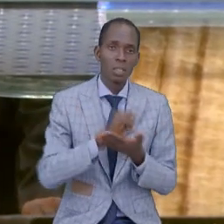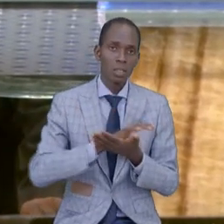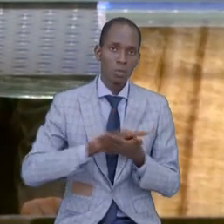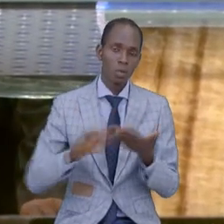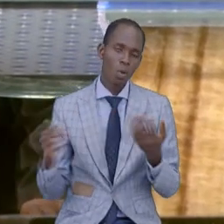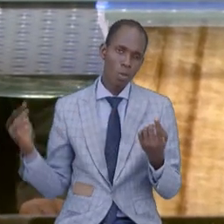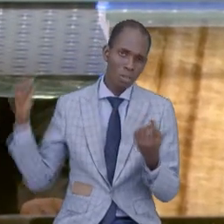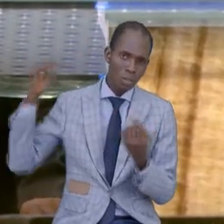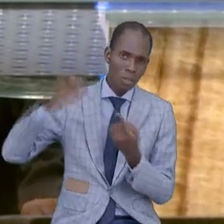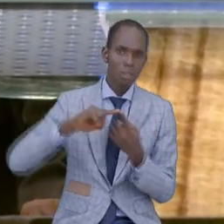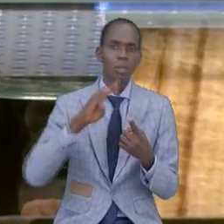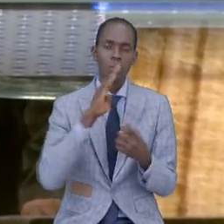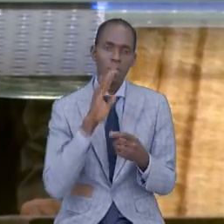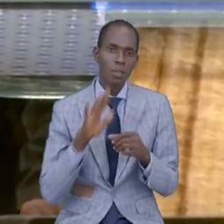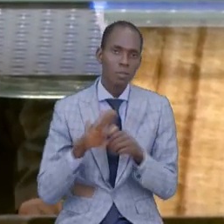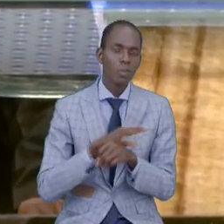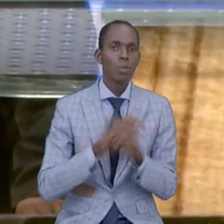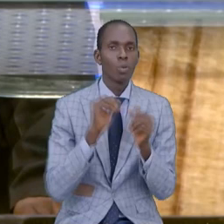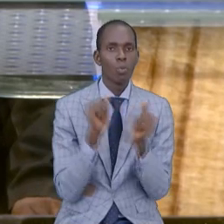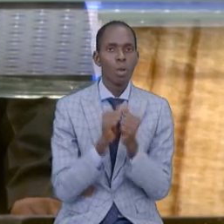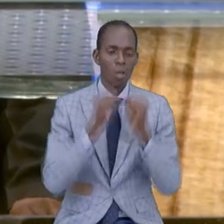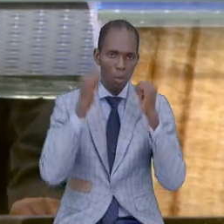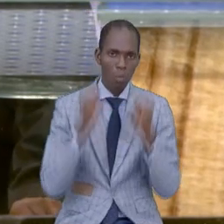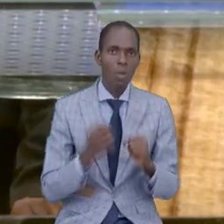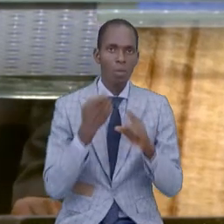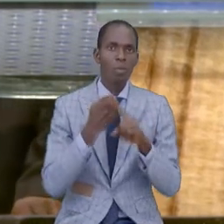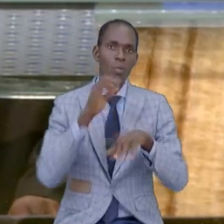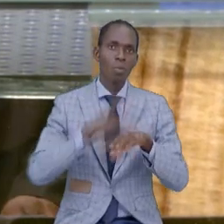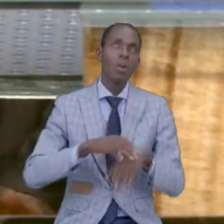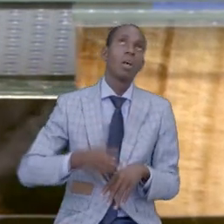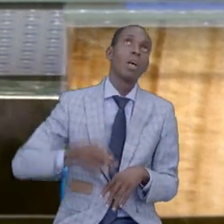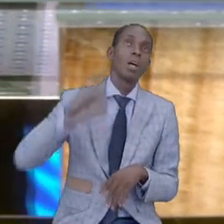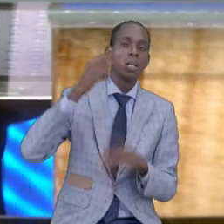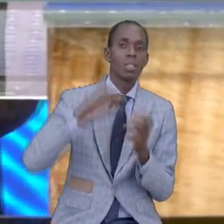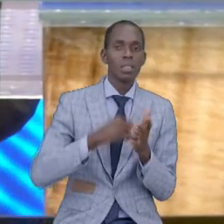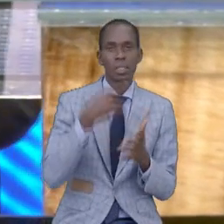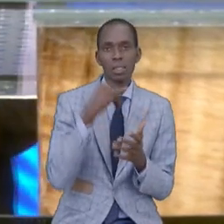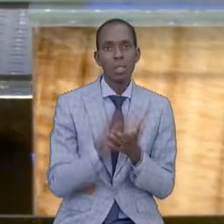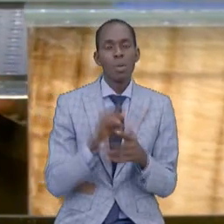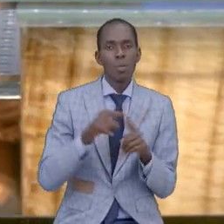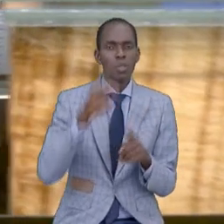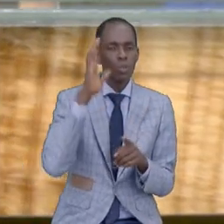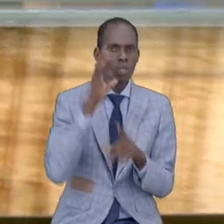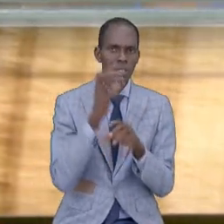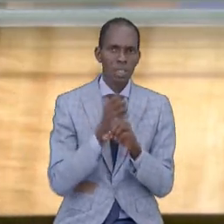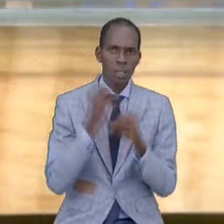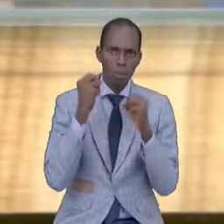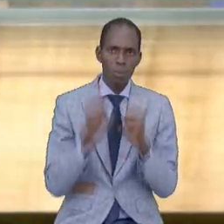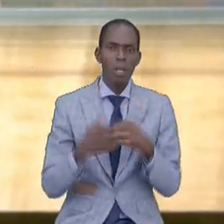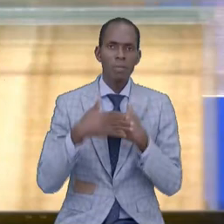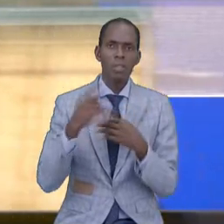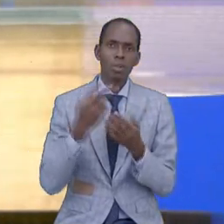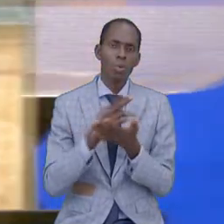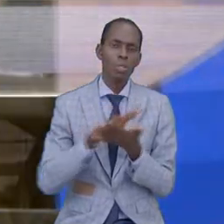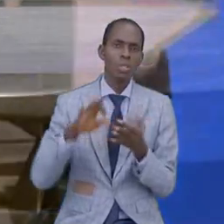until ye be endued with power from on high. It says, for you shall receive power after that the Holy